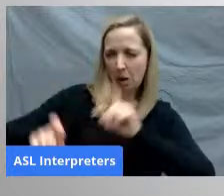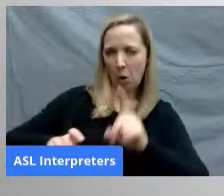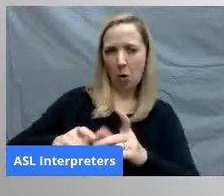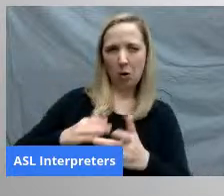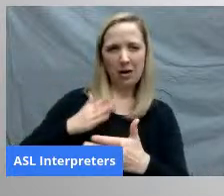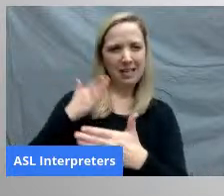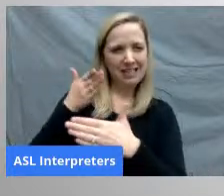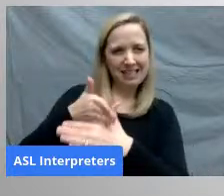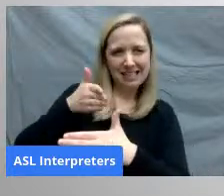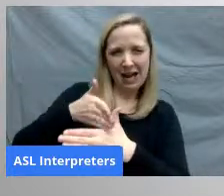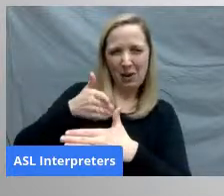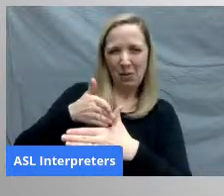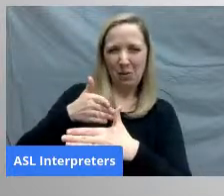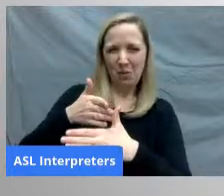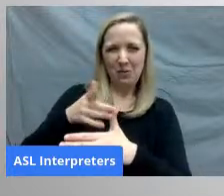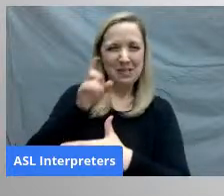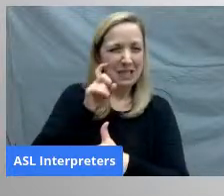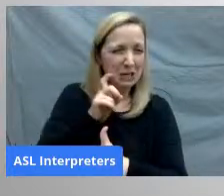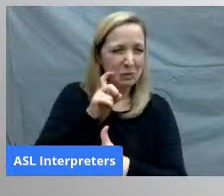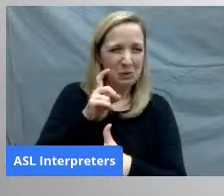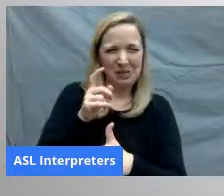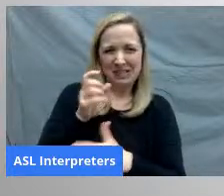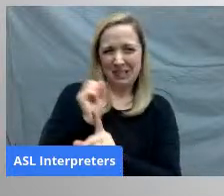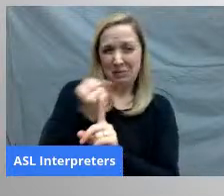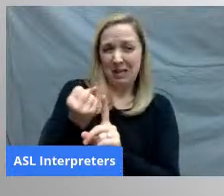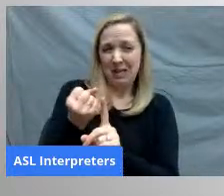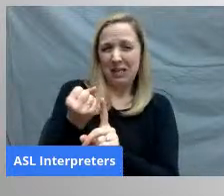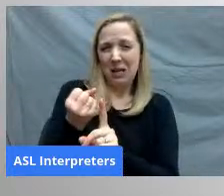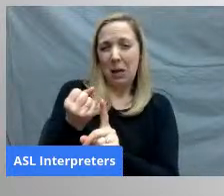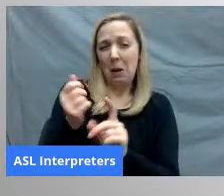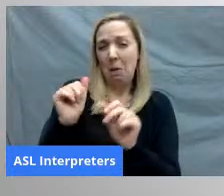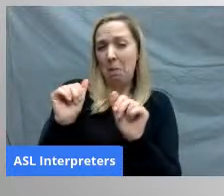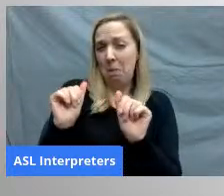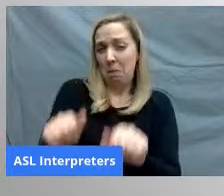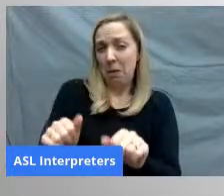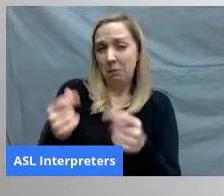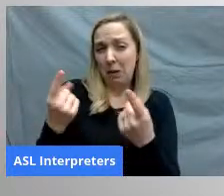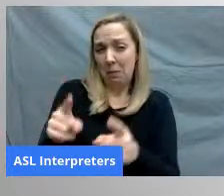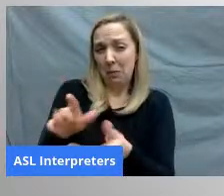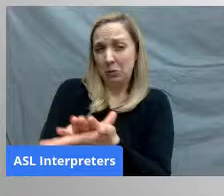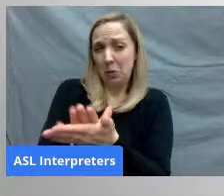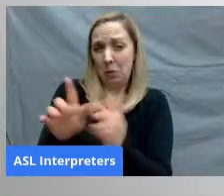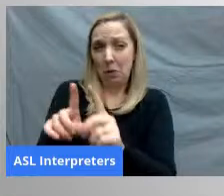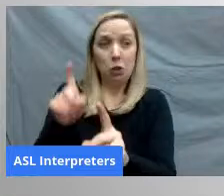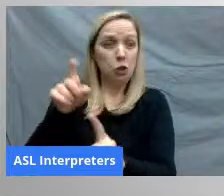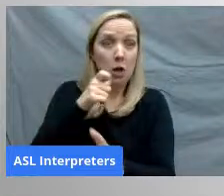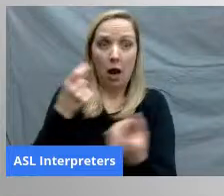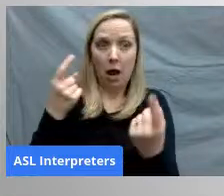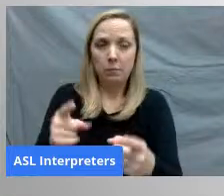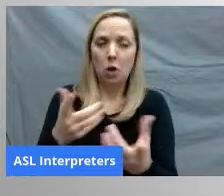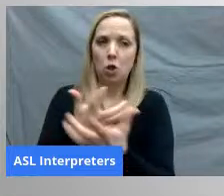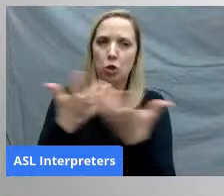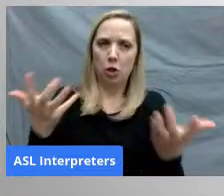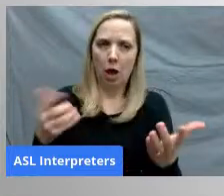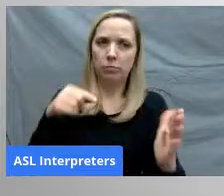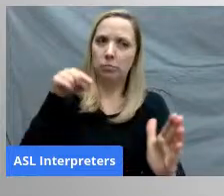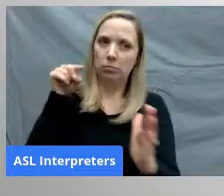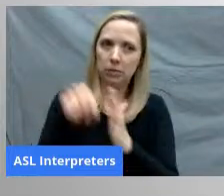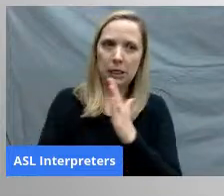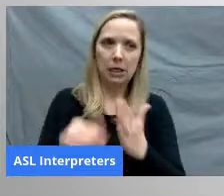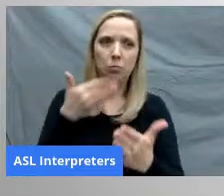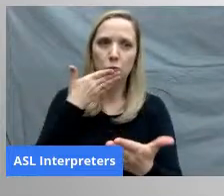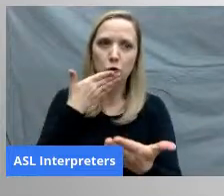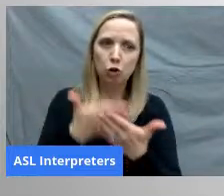or something that could technically happen at school, but shouldn't be happening at school. So there was a lot of good conversation